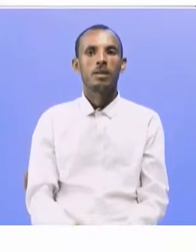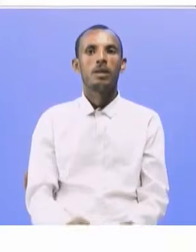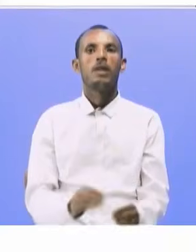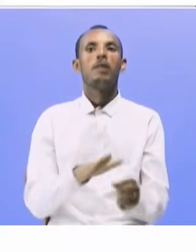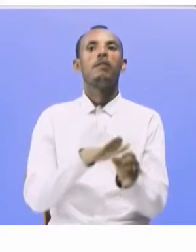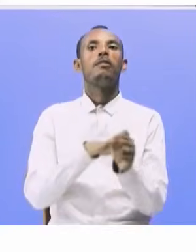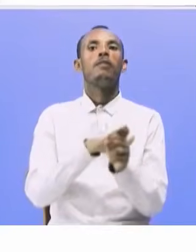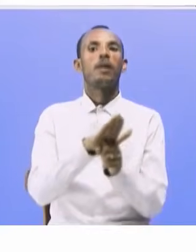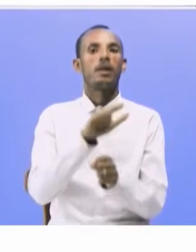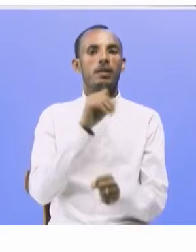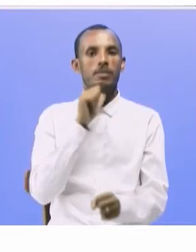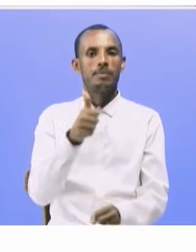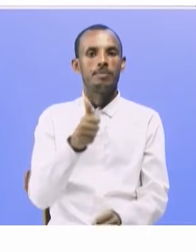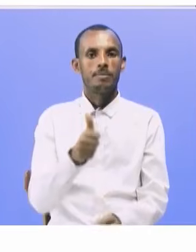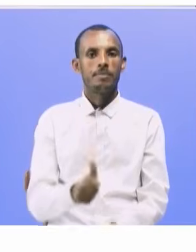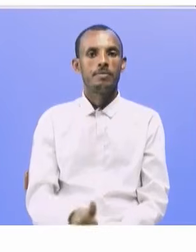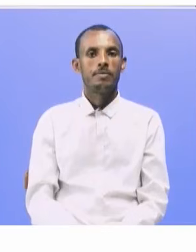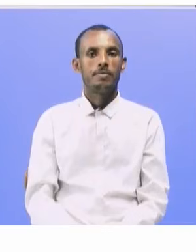finite,